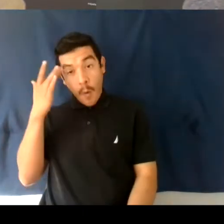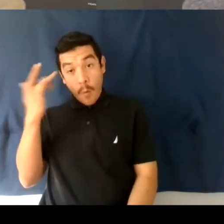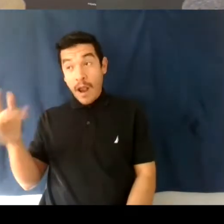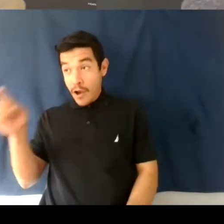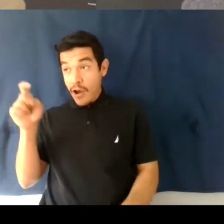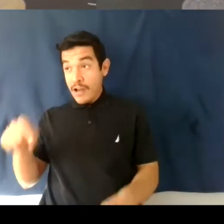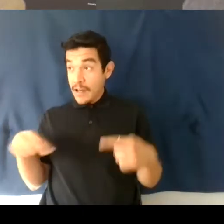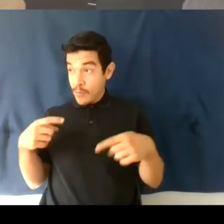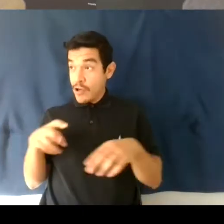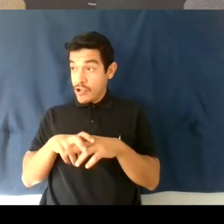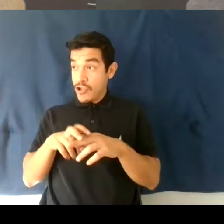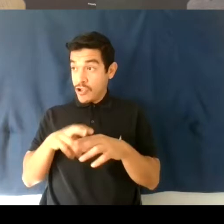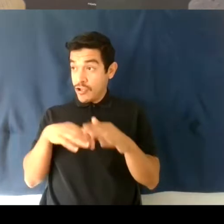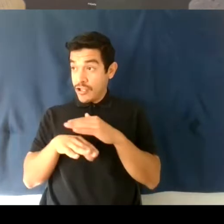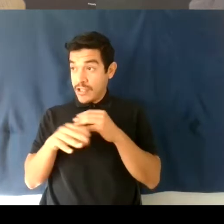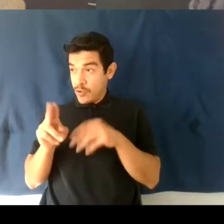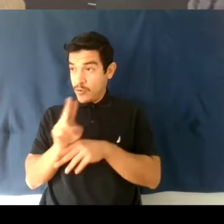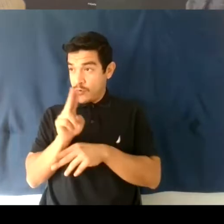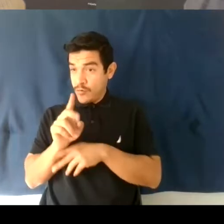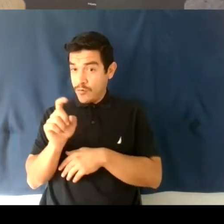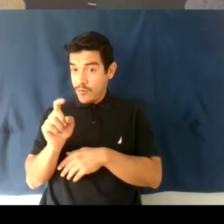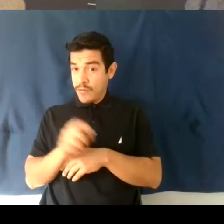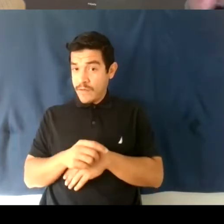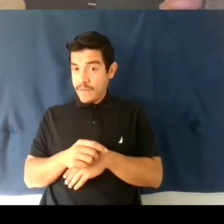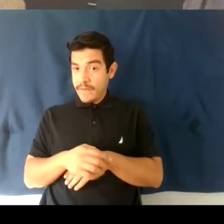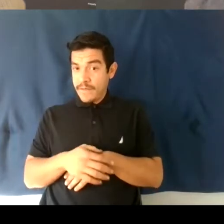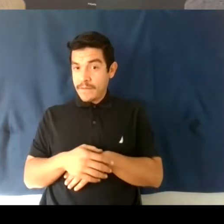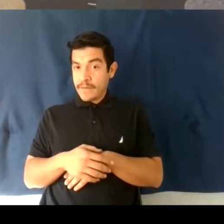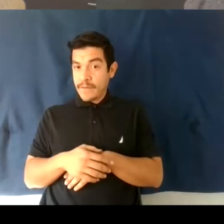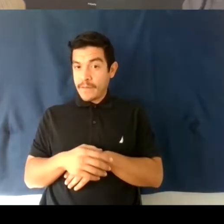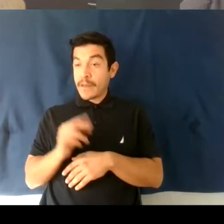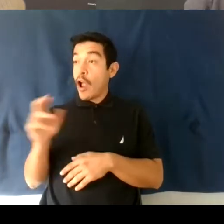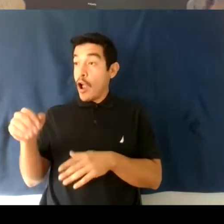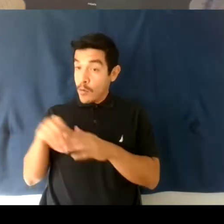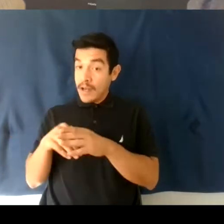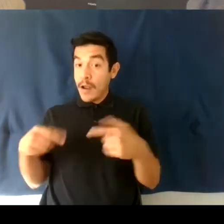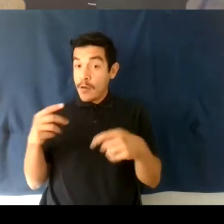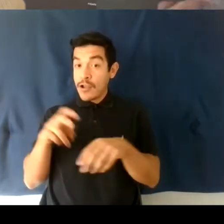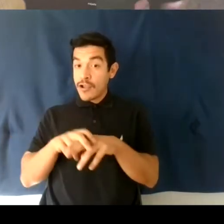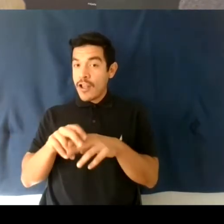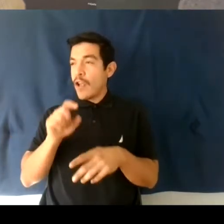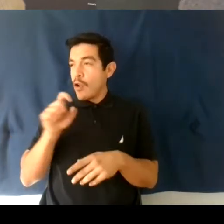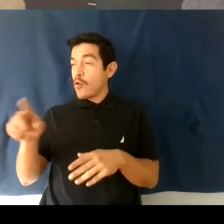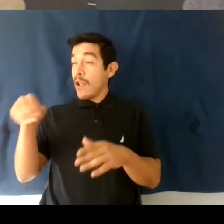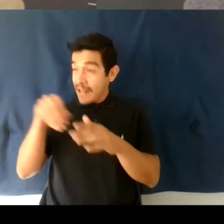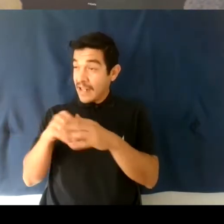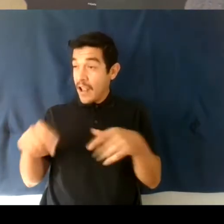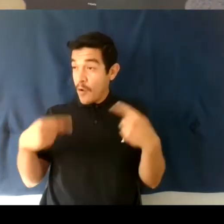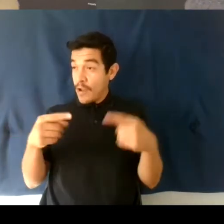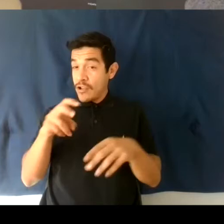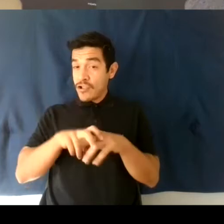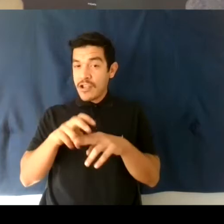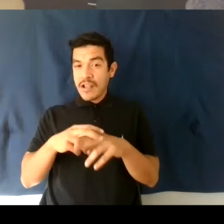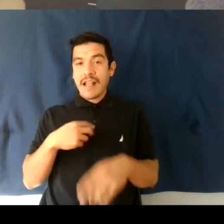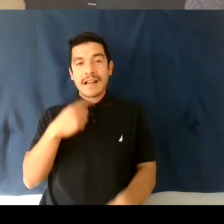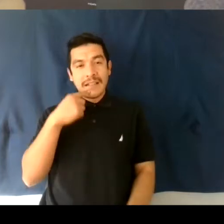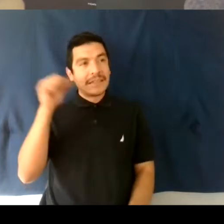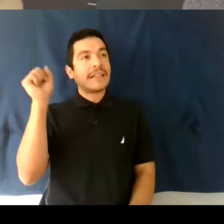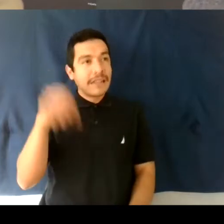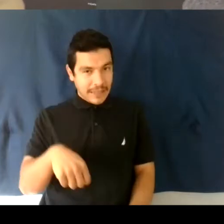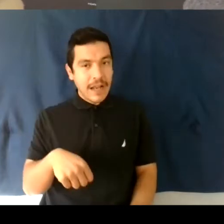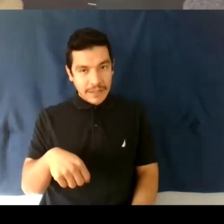need wheelchair accessibility? And or no, are you in a wheelchair? No, that's what they said. They said, are you in a wheelchair? And I said, yes.